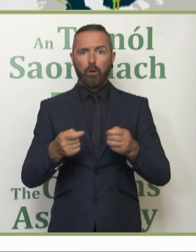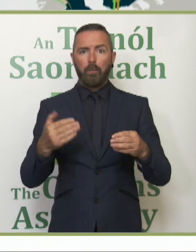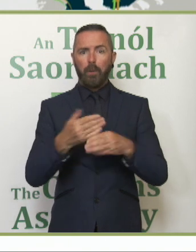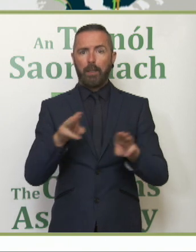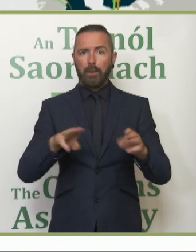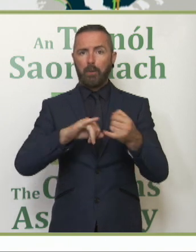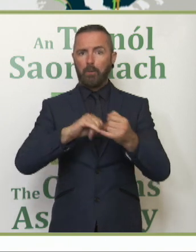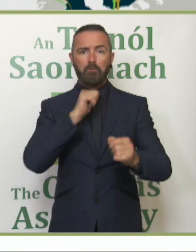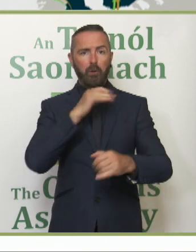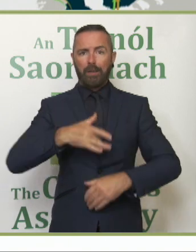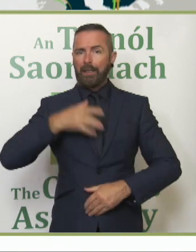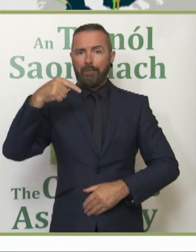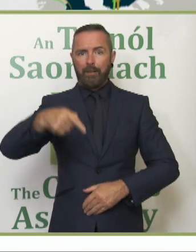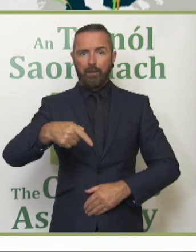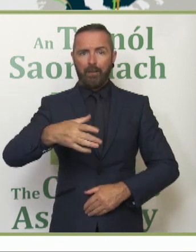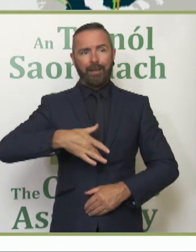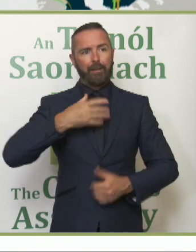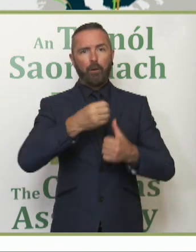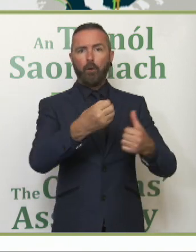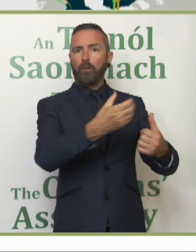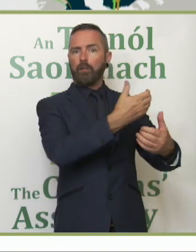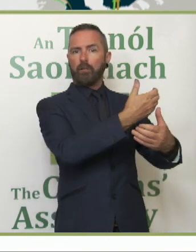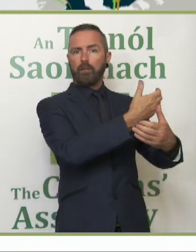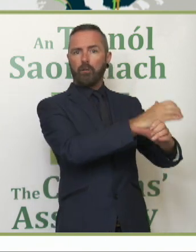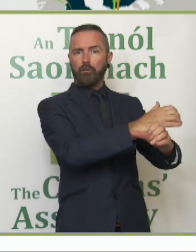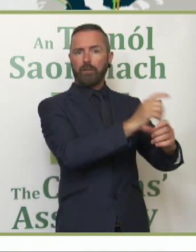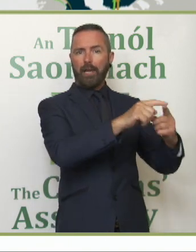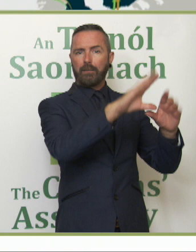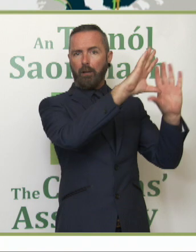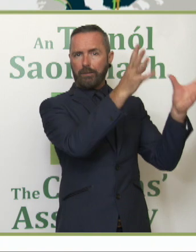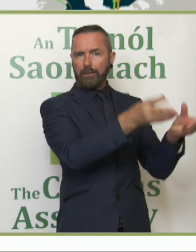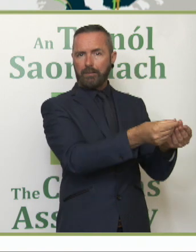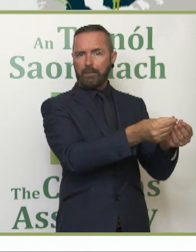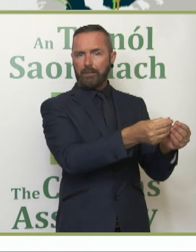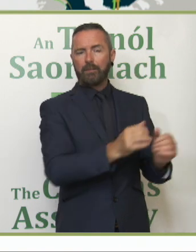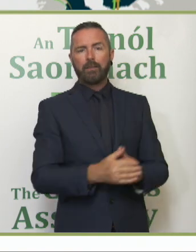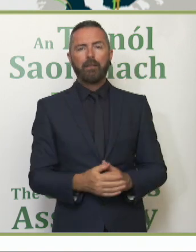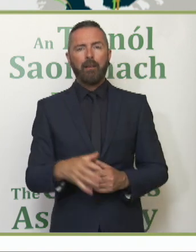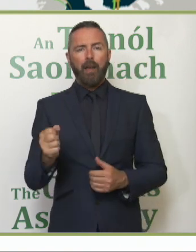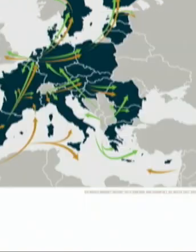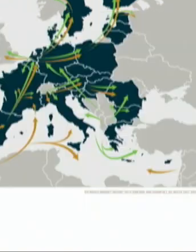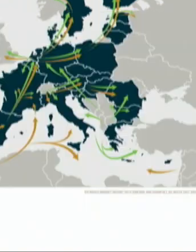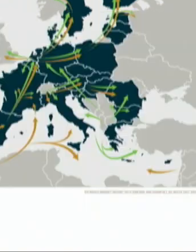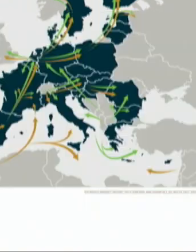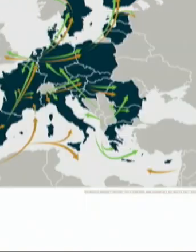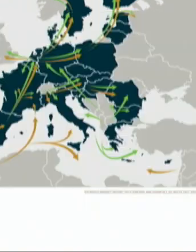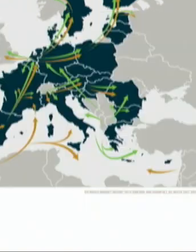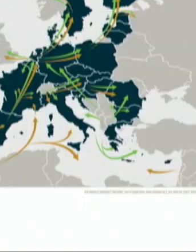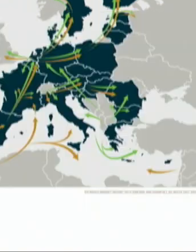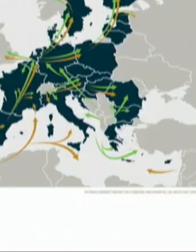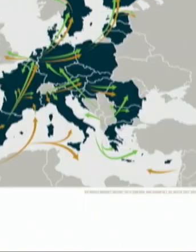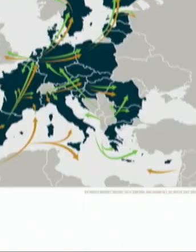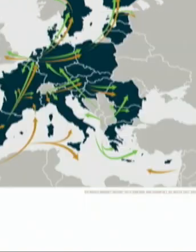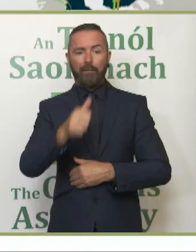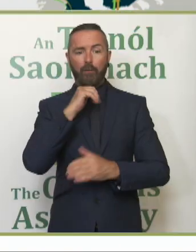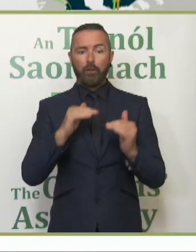fact reside in other continents. A straightforward way to look at supply is to look at it at 4 different levels. And as you can see here, the